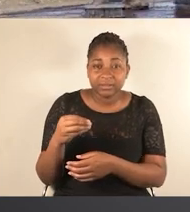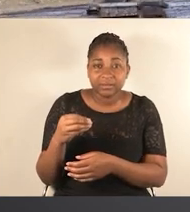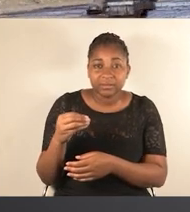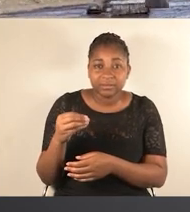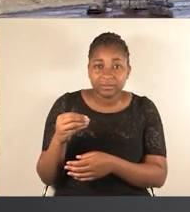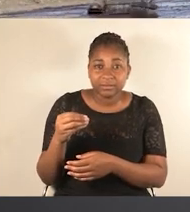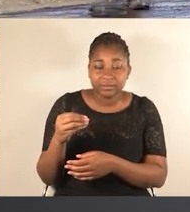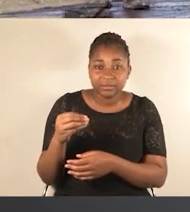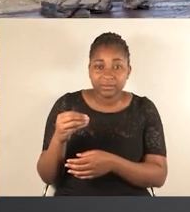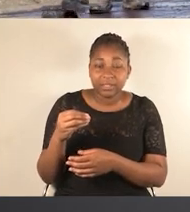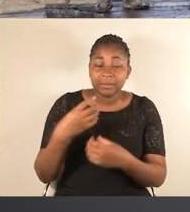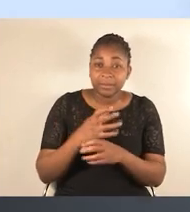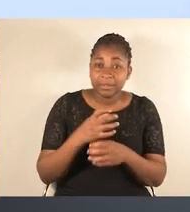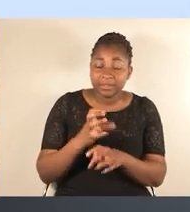such,